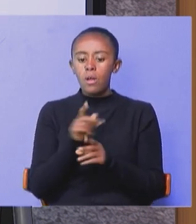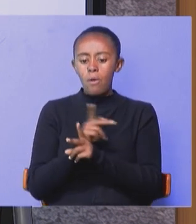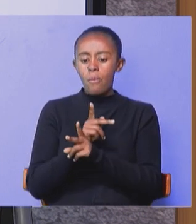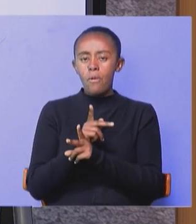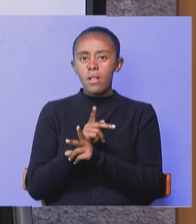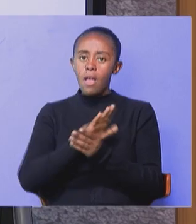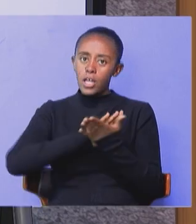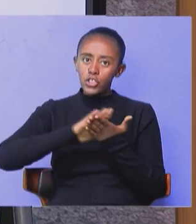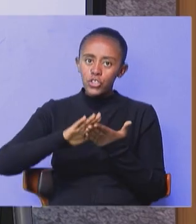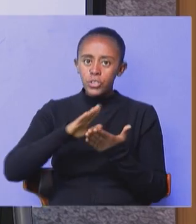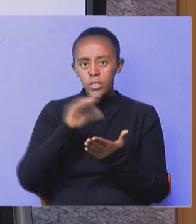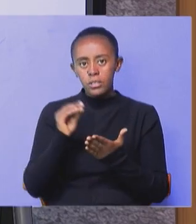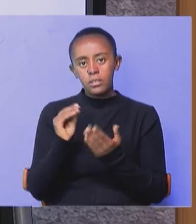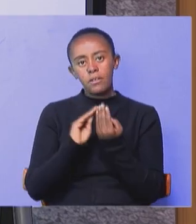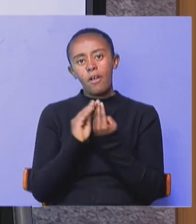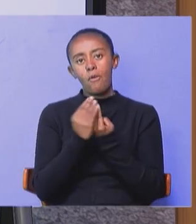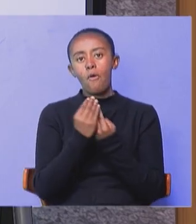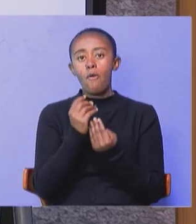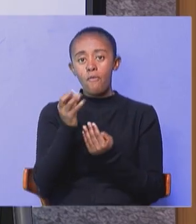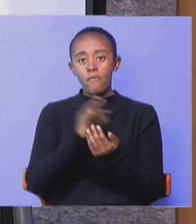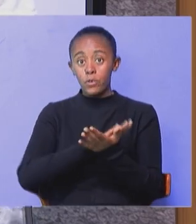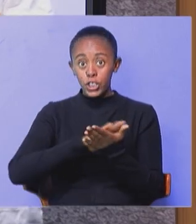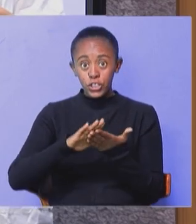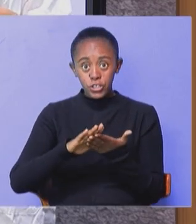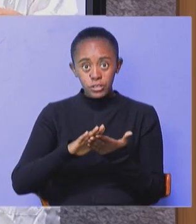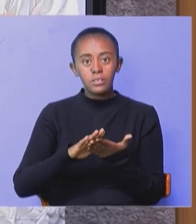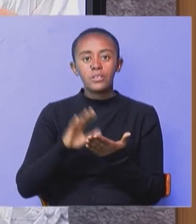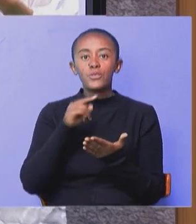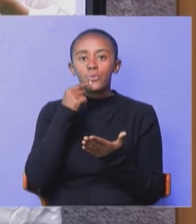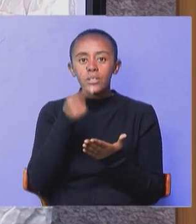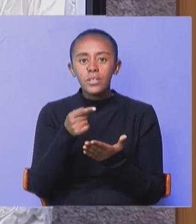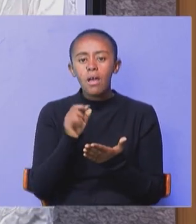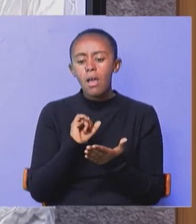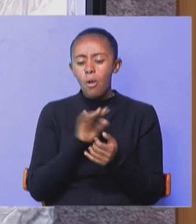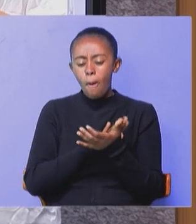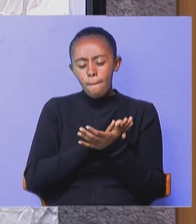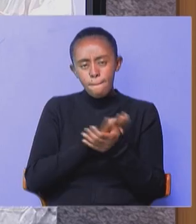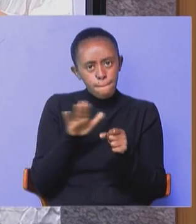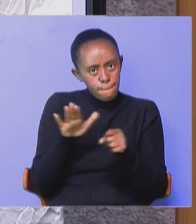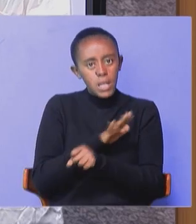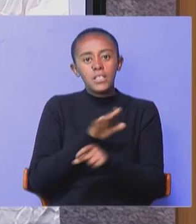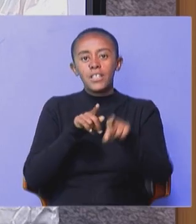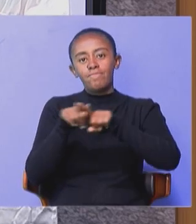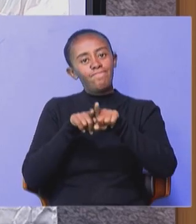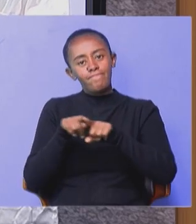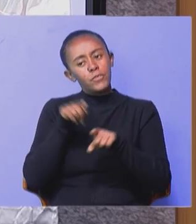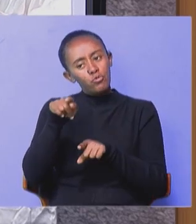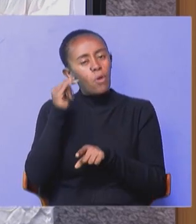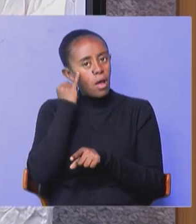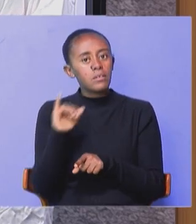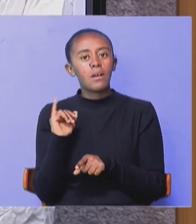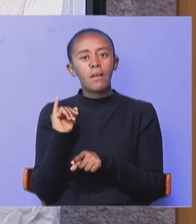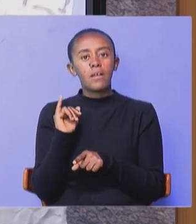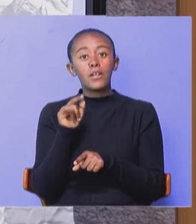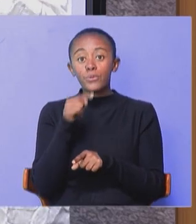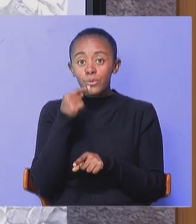our hygiene and take care of our hygiene. And you say what? I completely agree with your idea. And